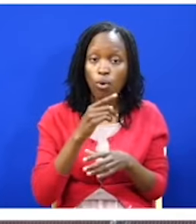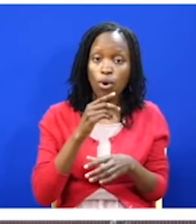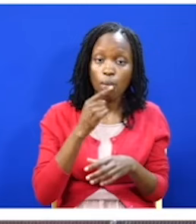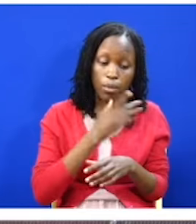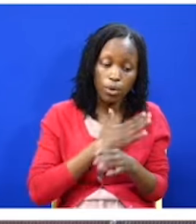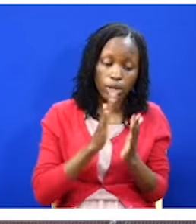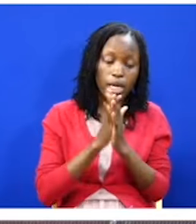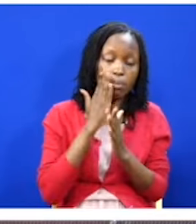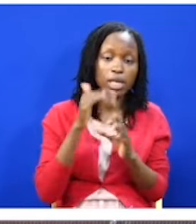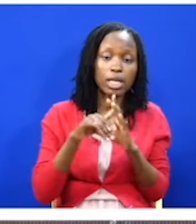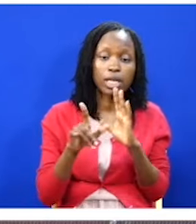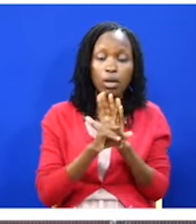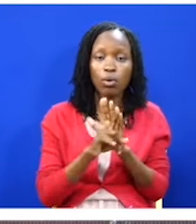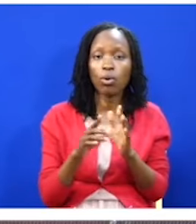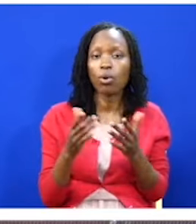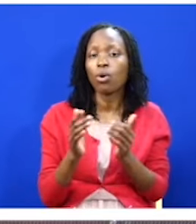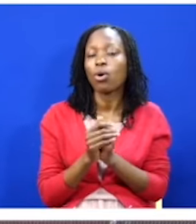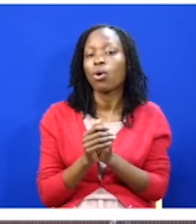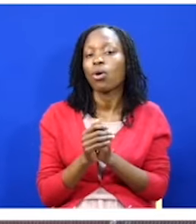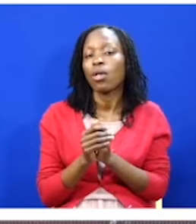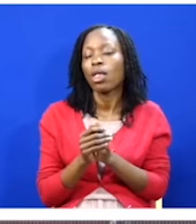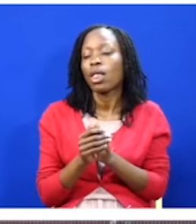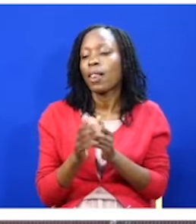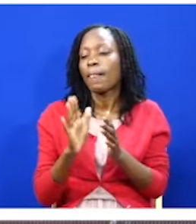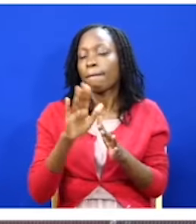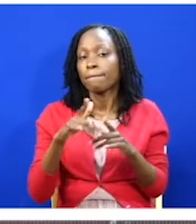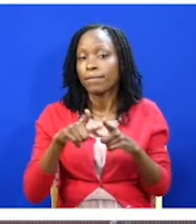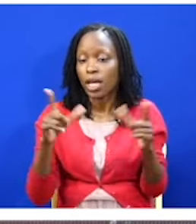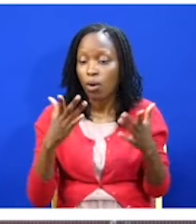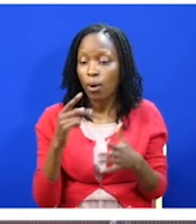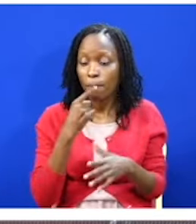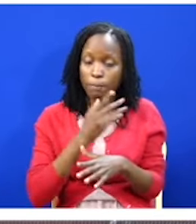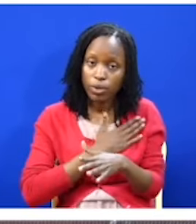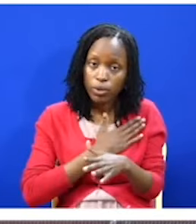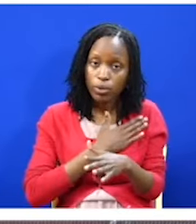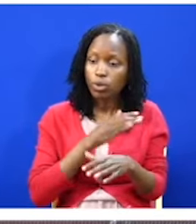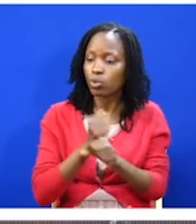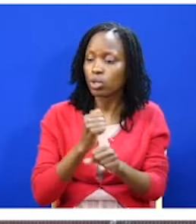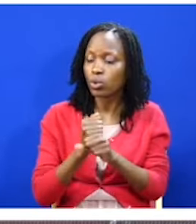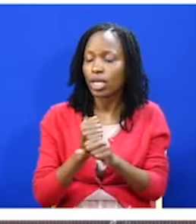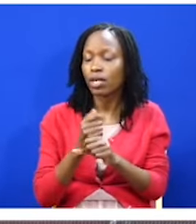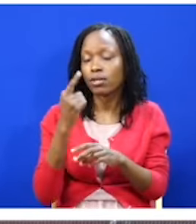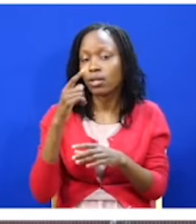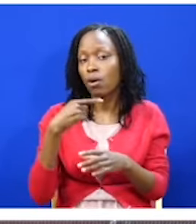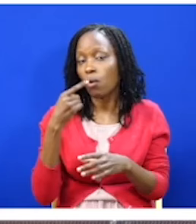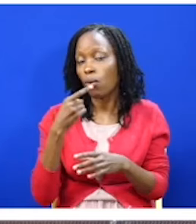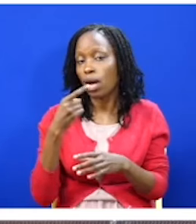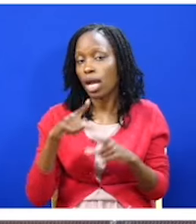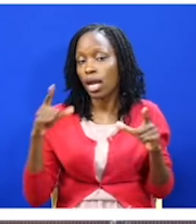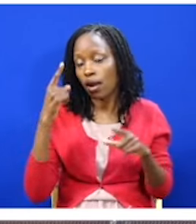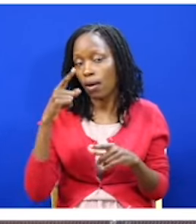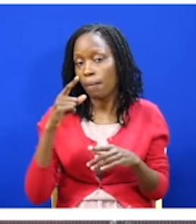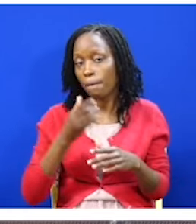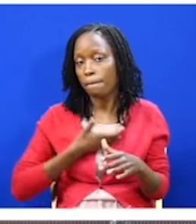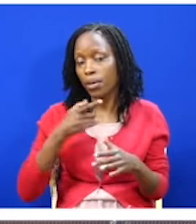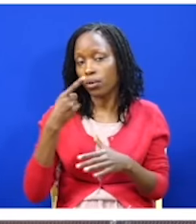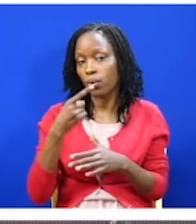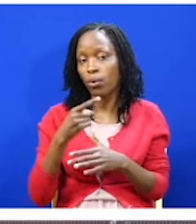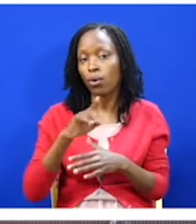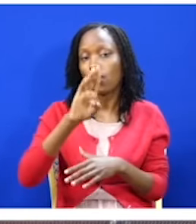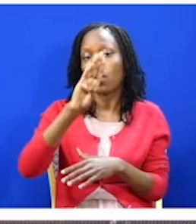Now, the field that Ruth was working in happened to belong to a man called Boaz. Boaz just happened to be a close